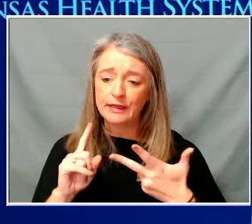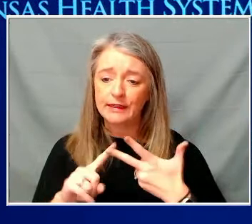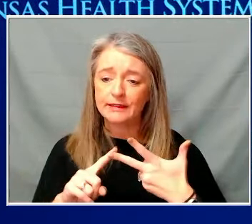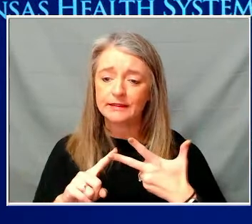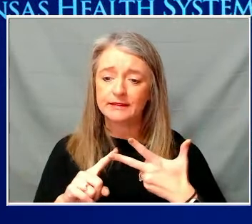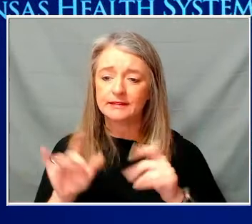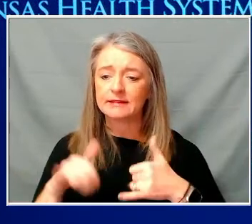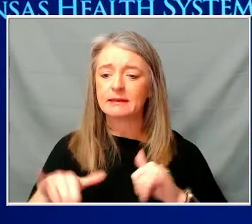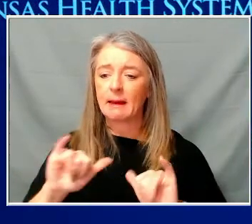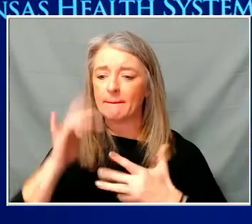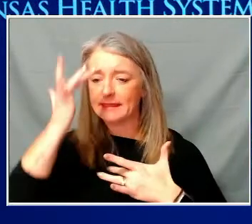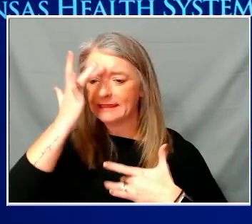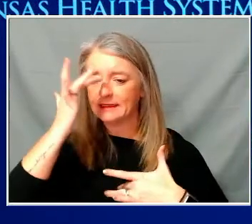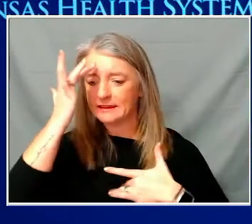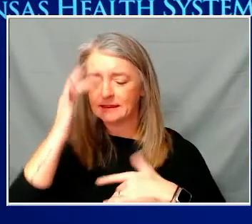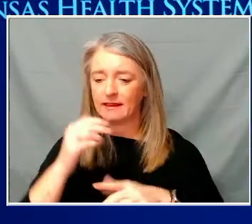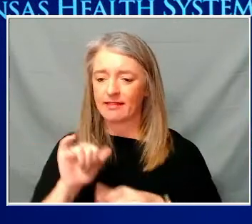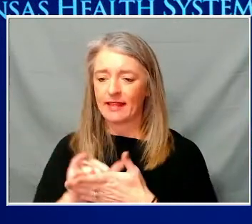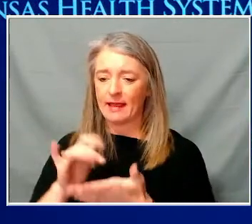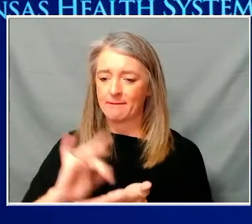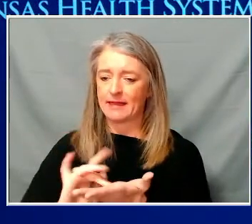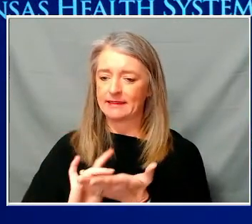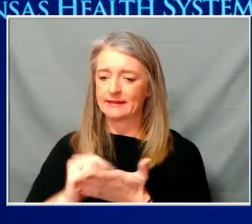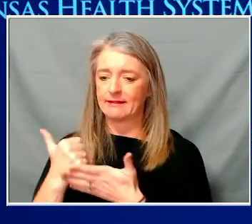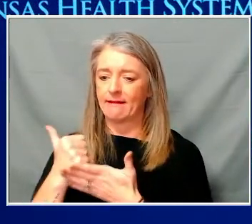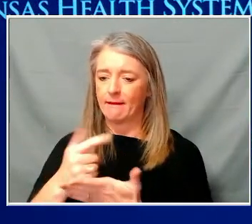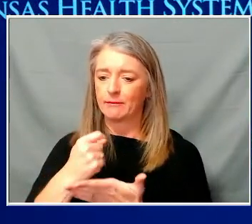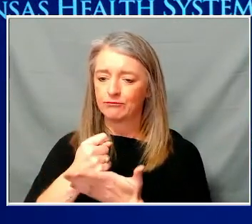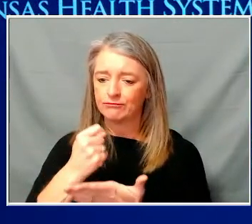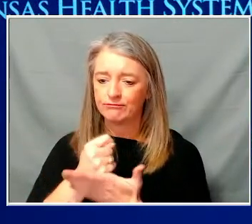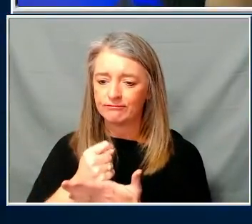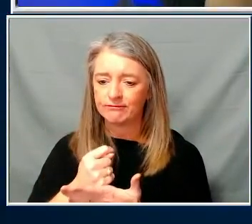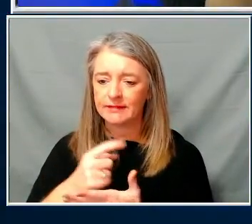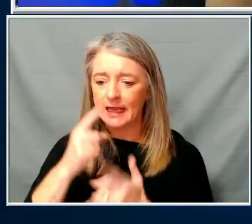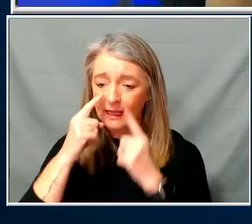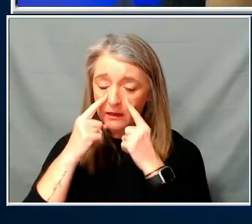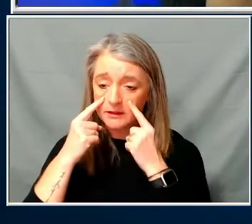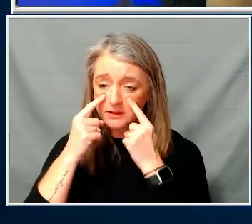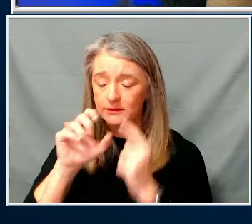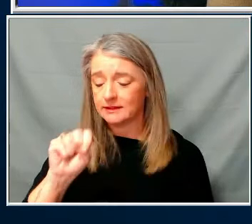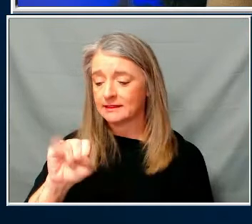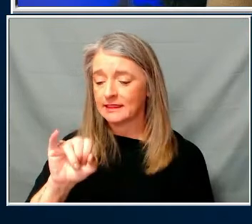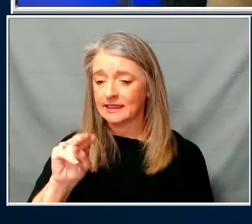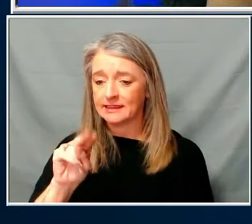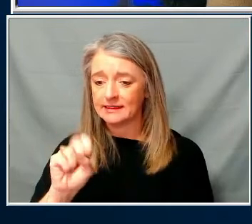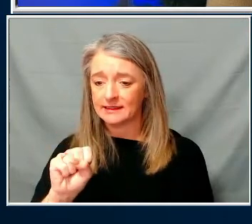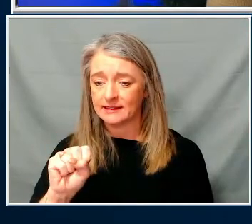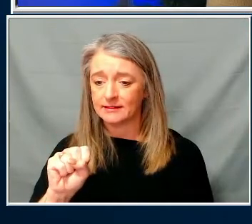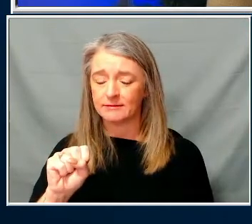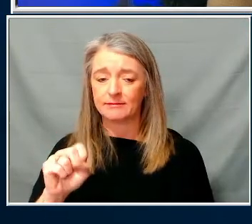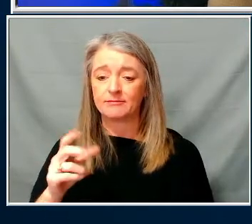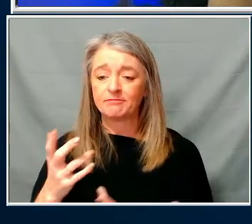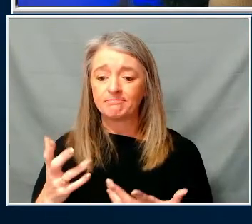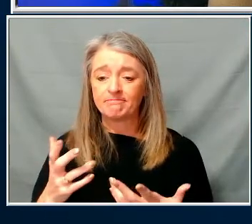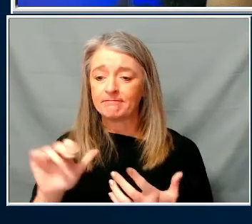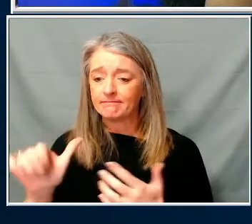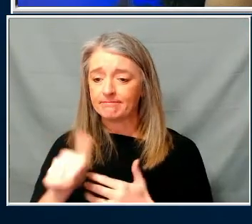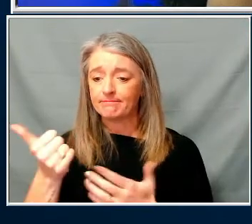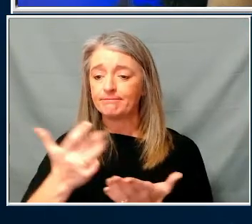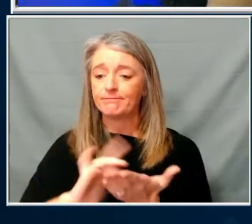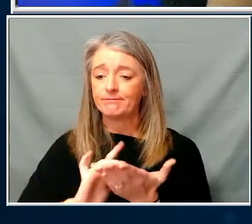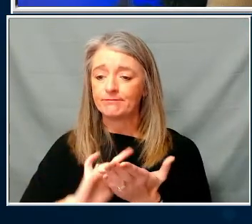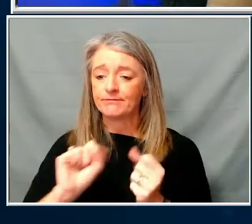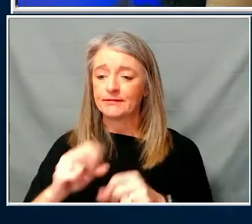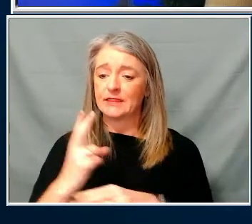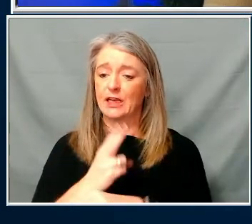common illnesses that amoxicillin treats, and sinusitis as well. So what can we do in the meantime? Is there any other medications that you can use in